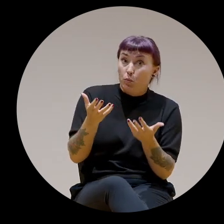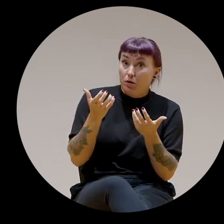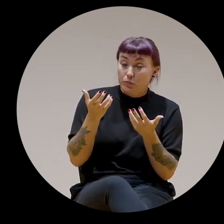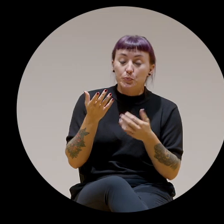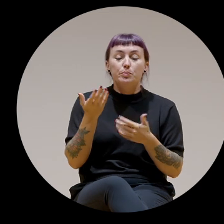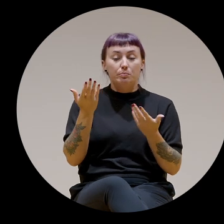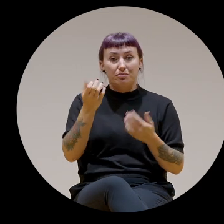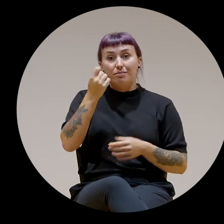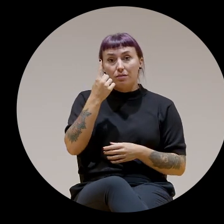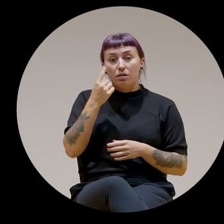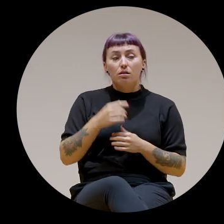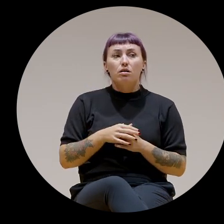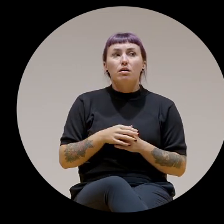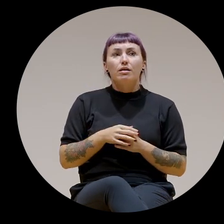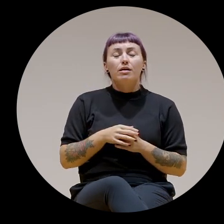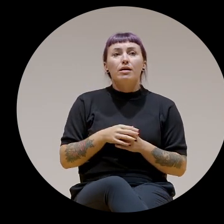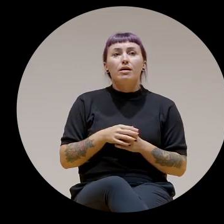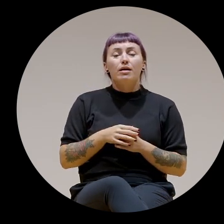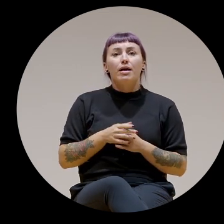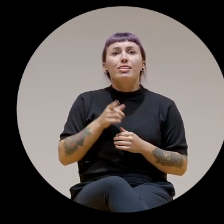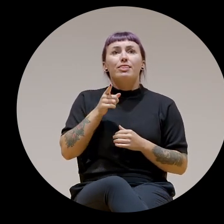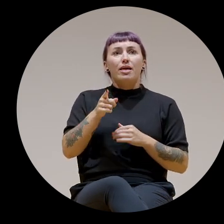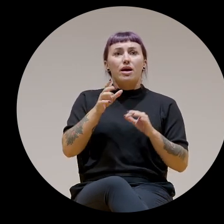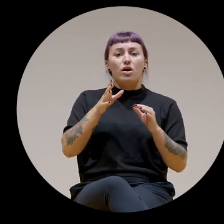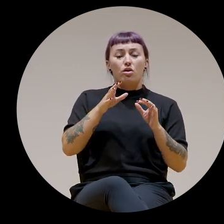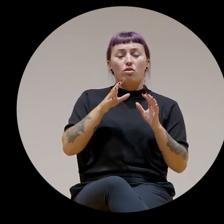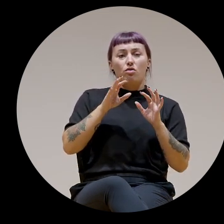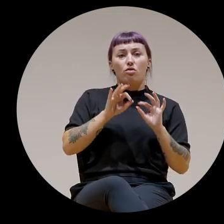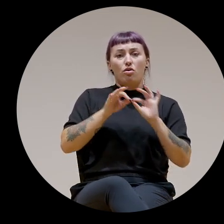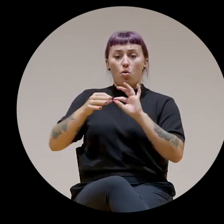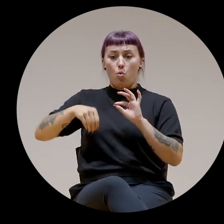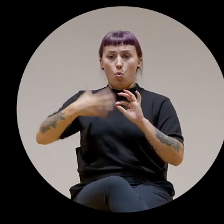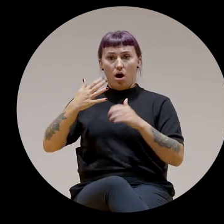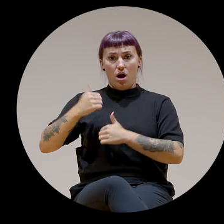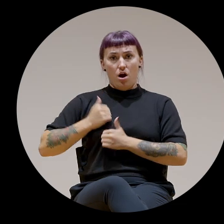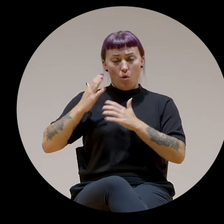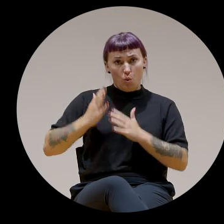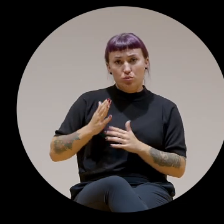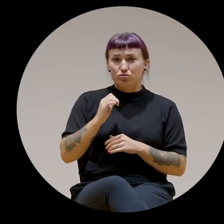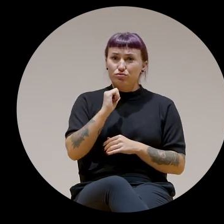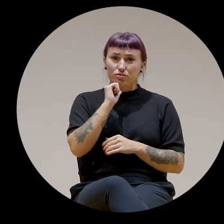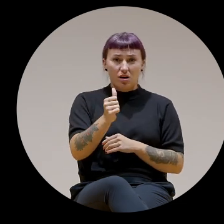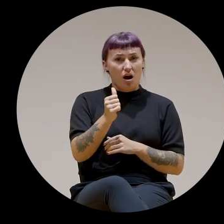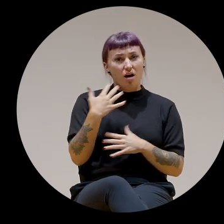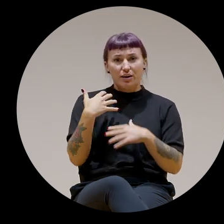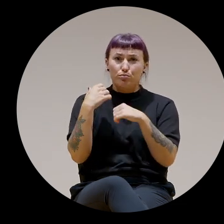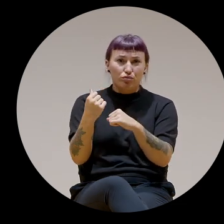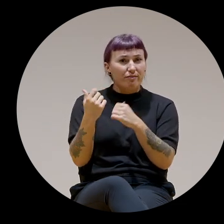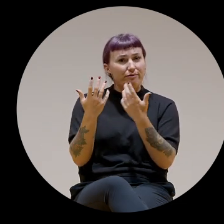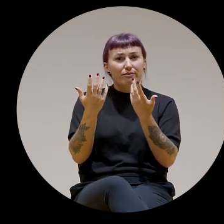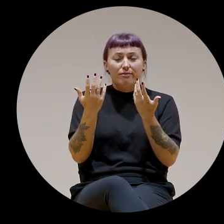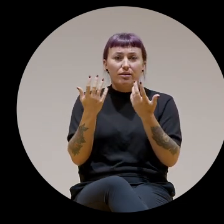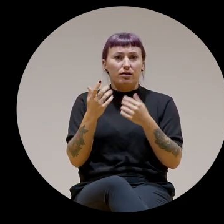might. But their interpretation of the white soldiers were that they were not very courageous